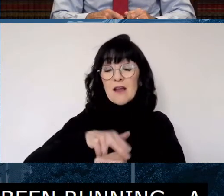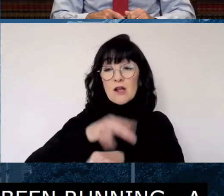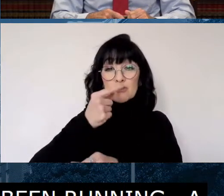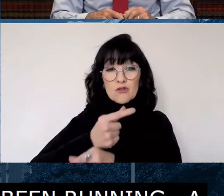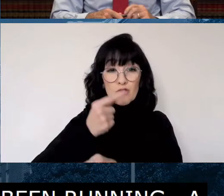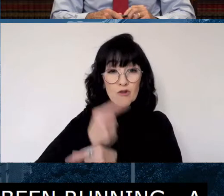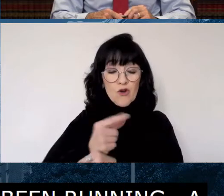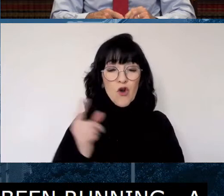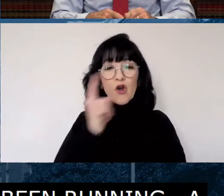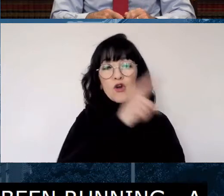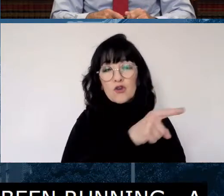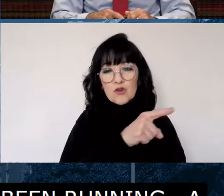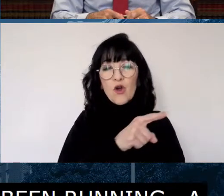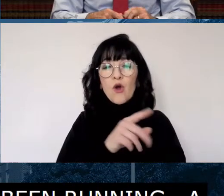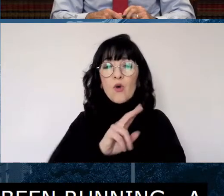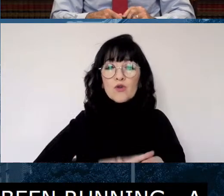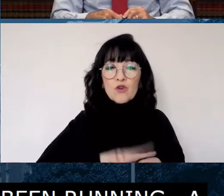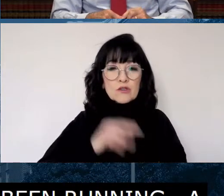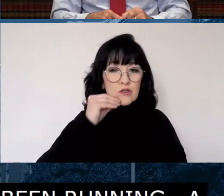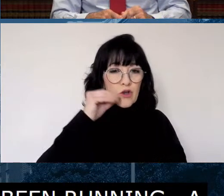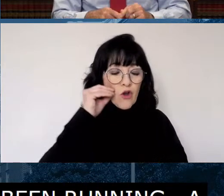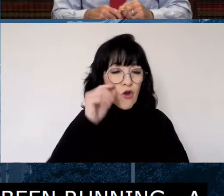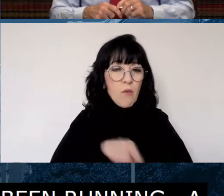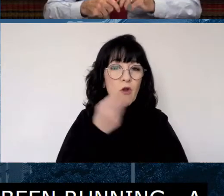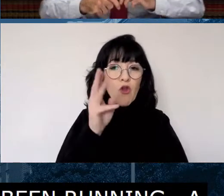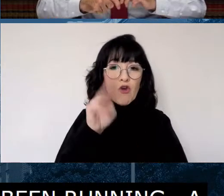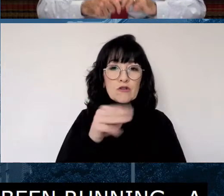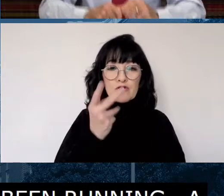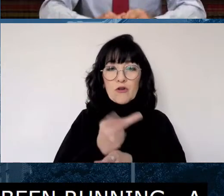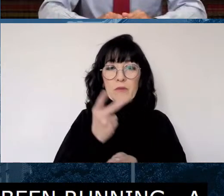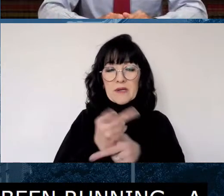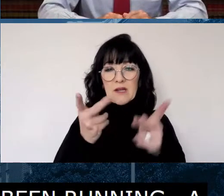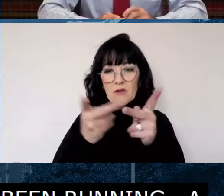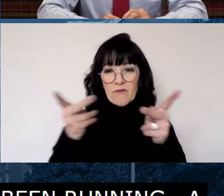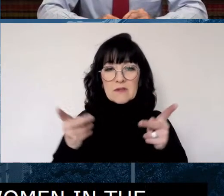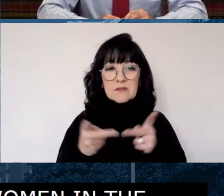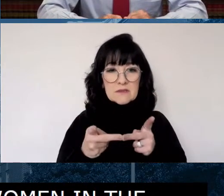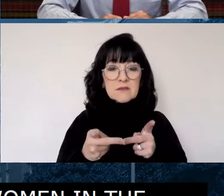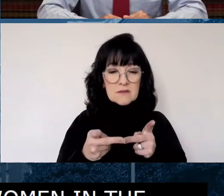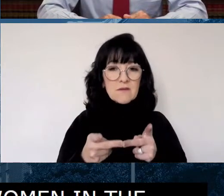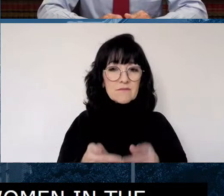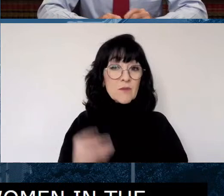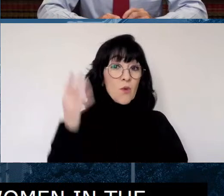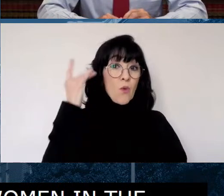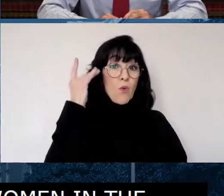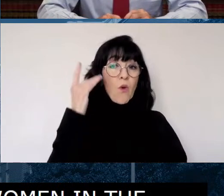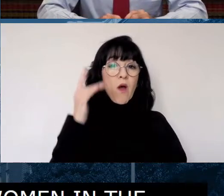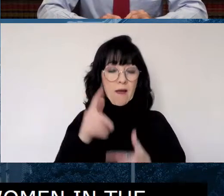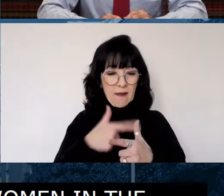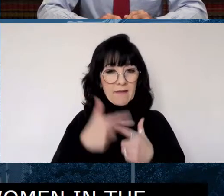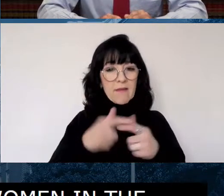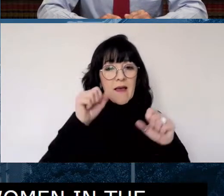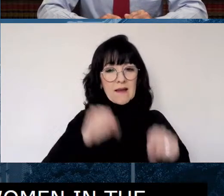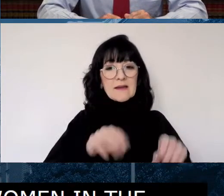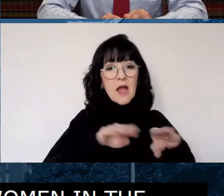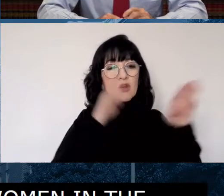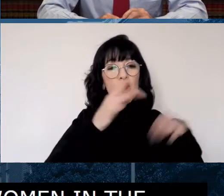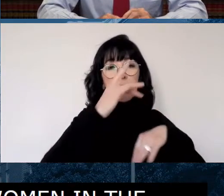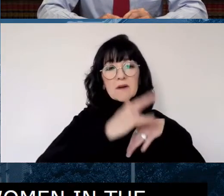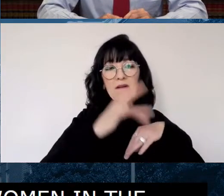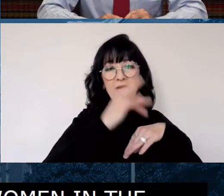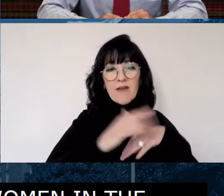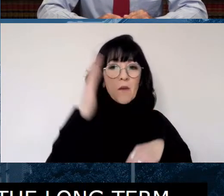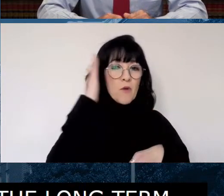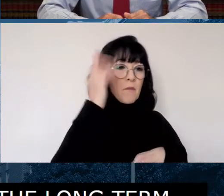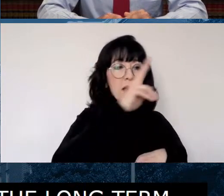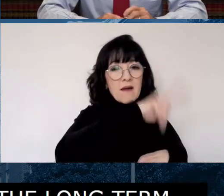help decompress and discharge patients from the hospitals where they don't need the kind of hospital care that they're going.